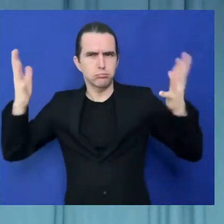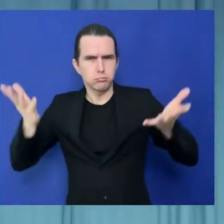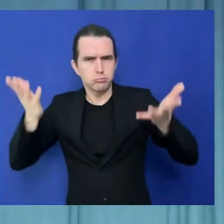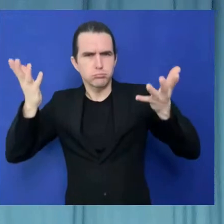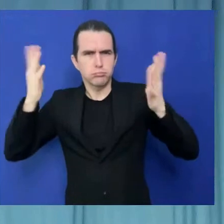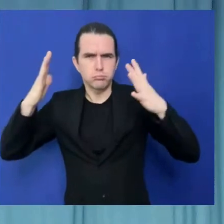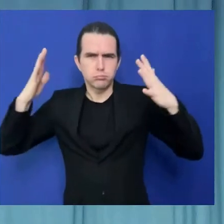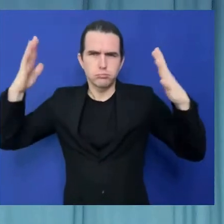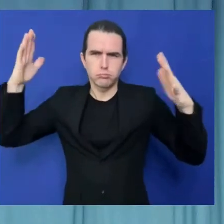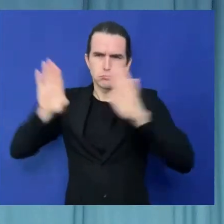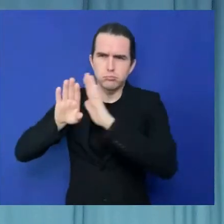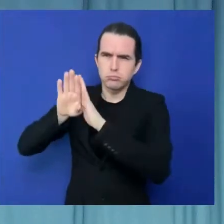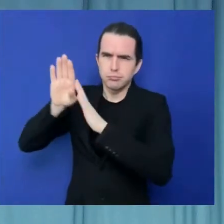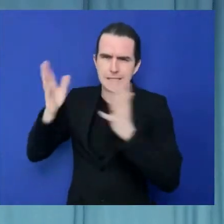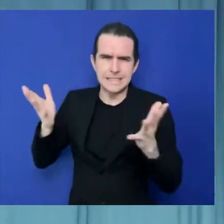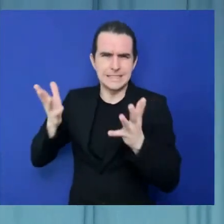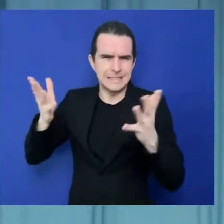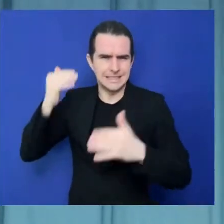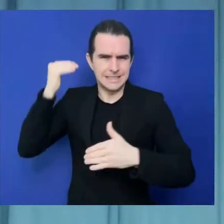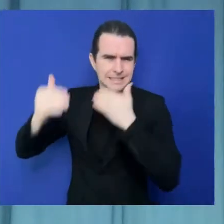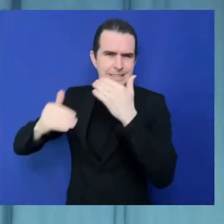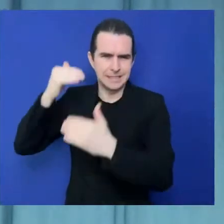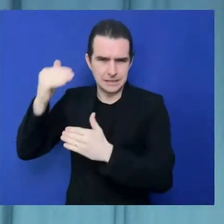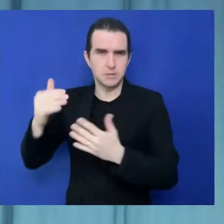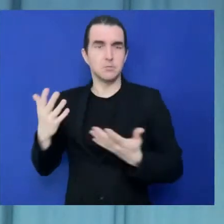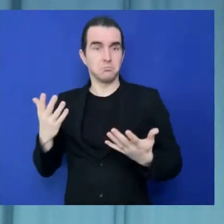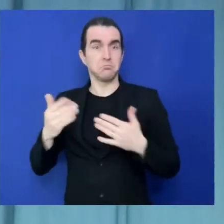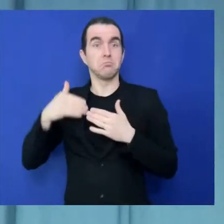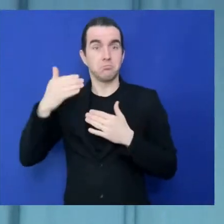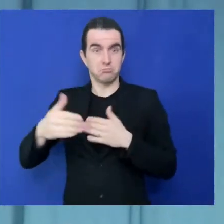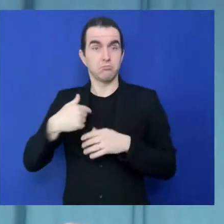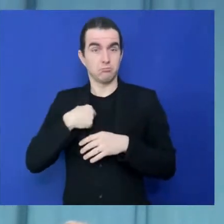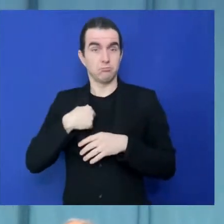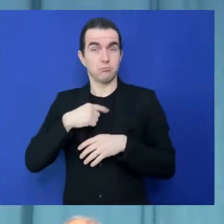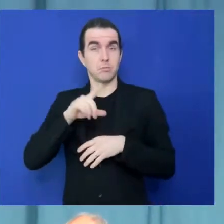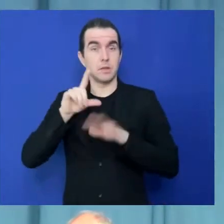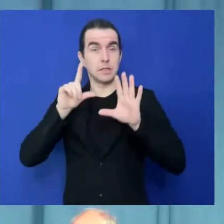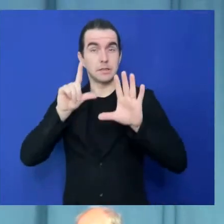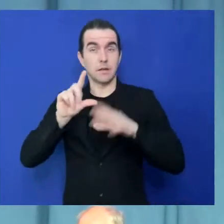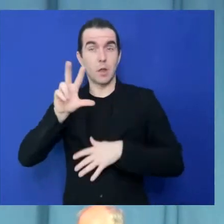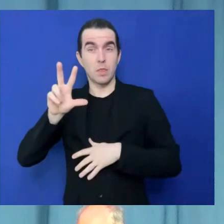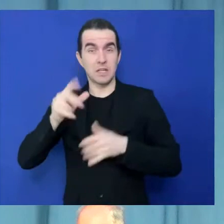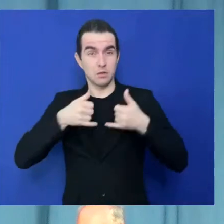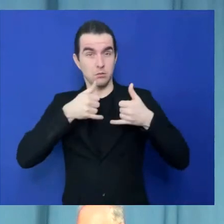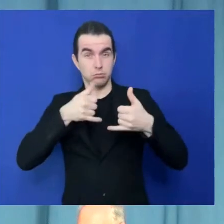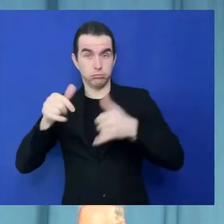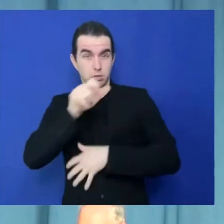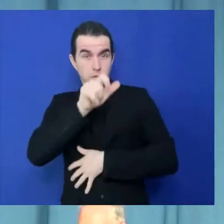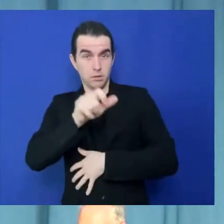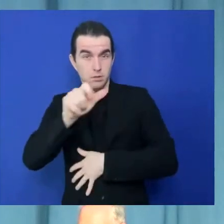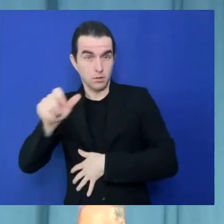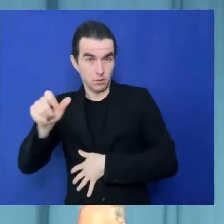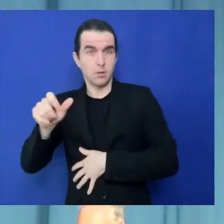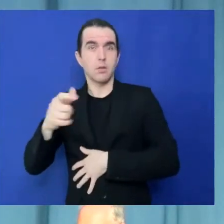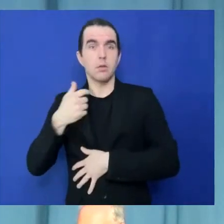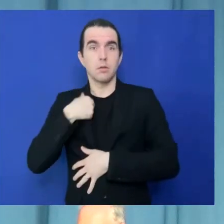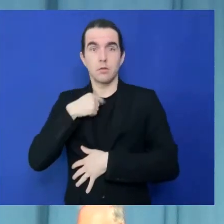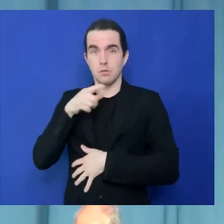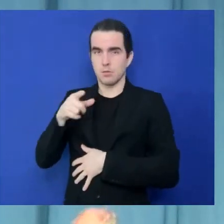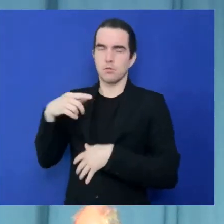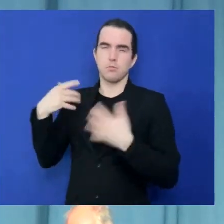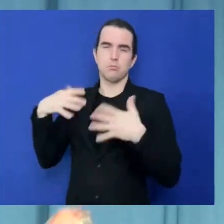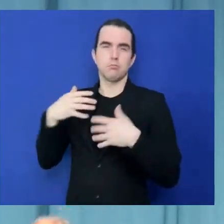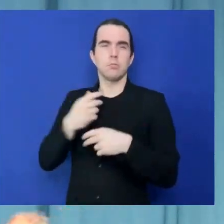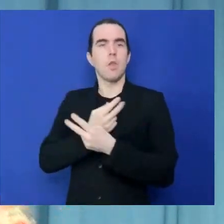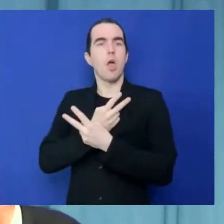has global impact. And that is down to the heart, the tenacity, the mind, and the friendship of the fabulous Martin